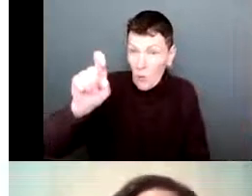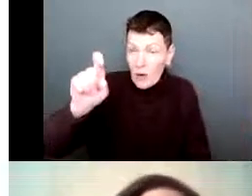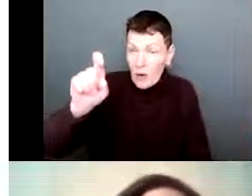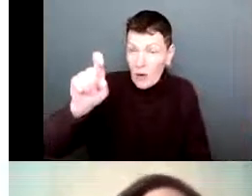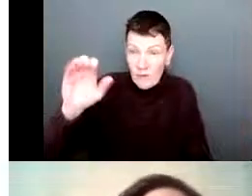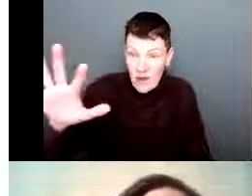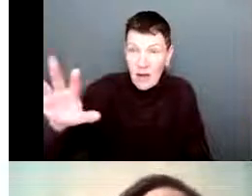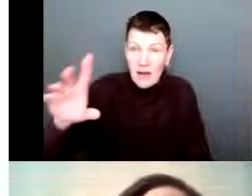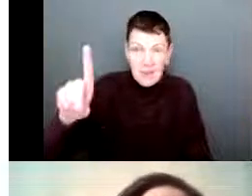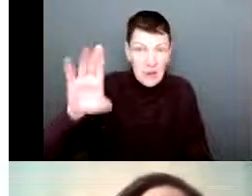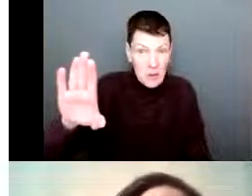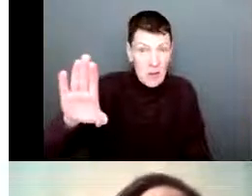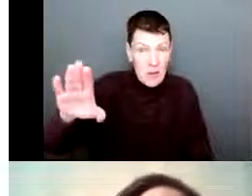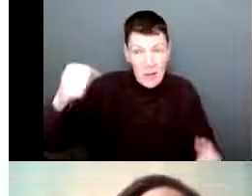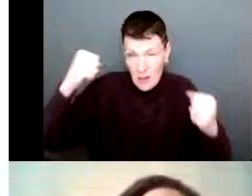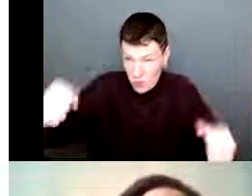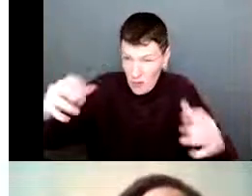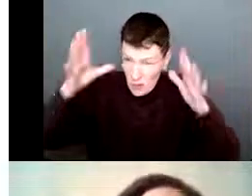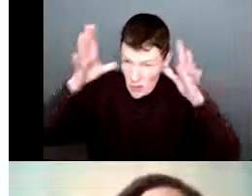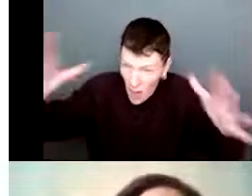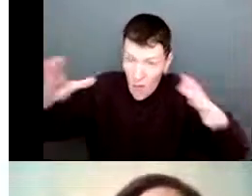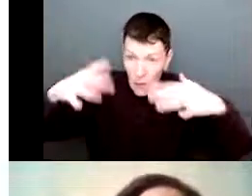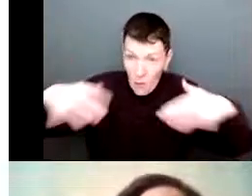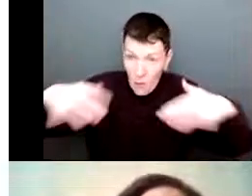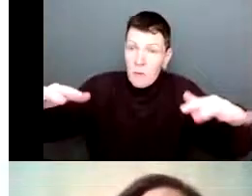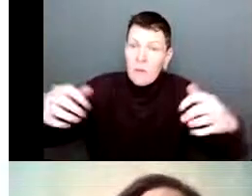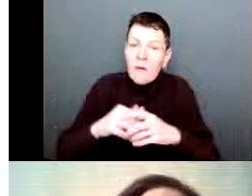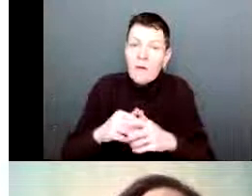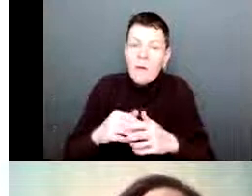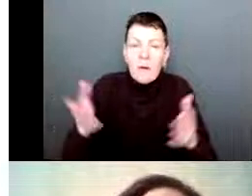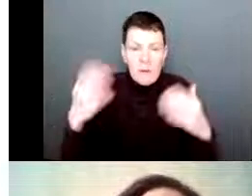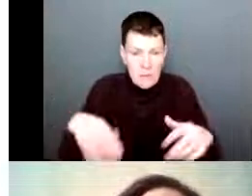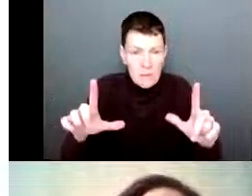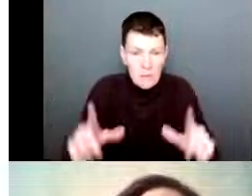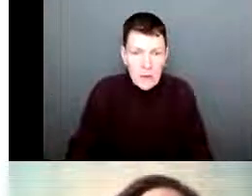decibels. For this, there are some measures. The next one.